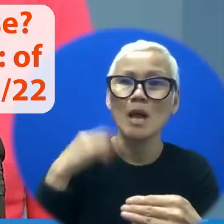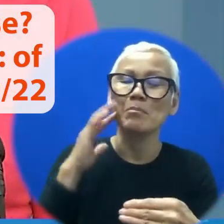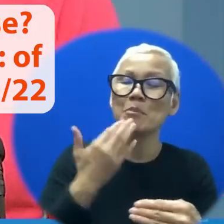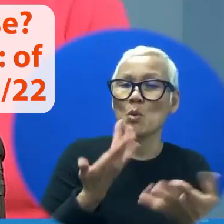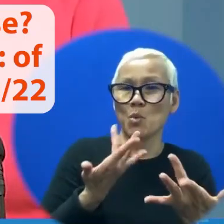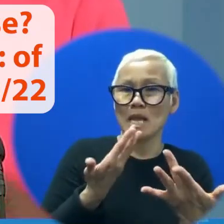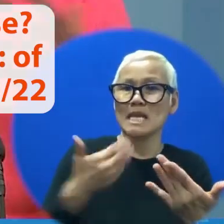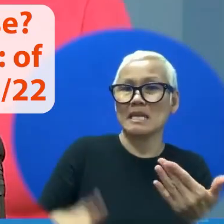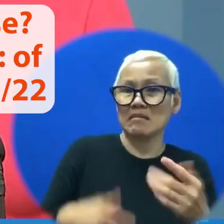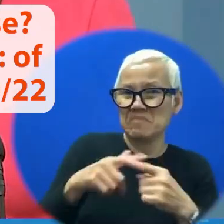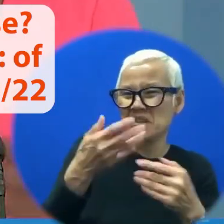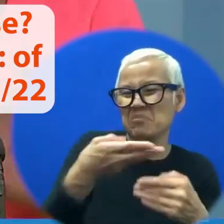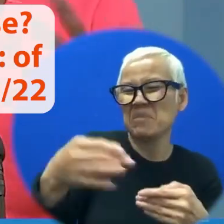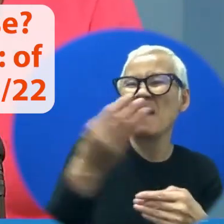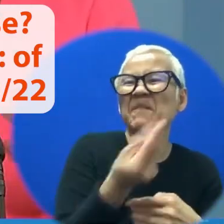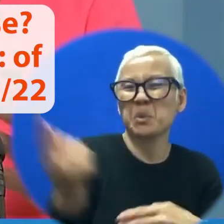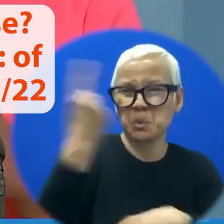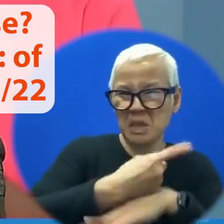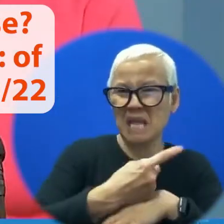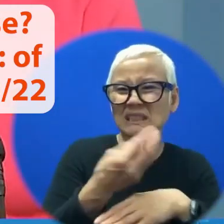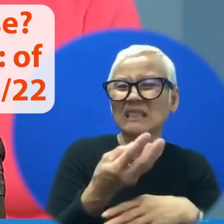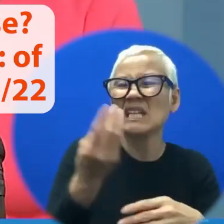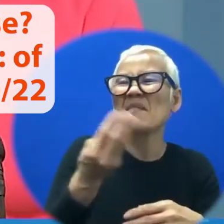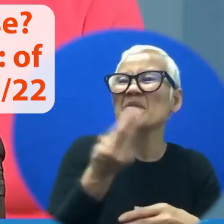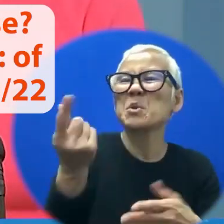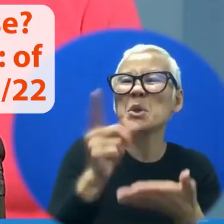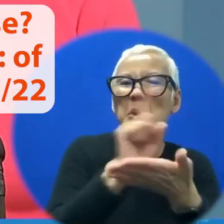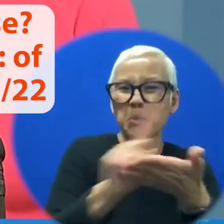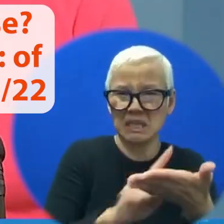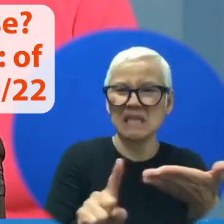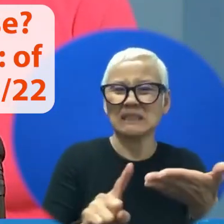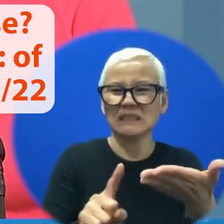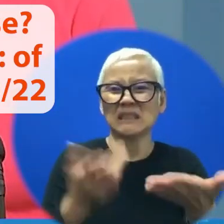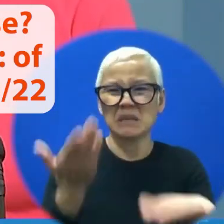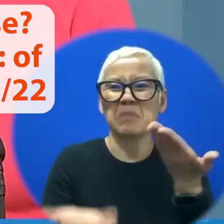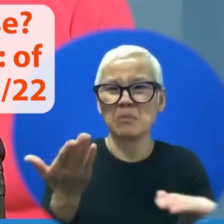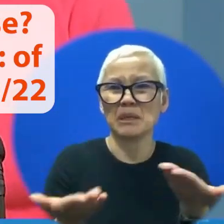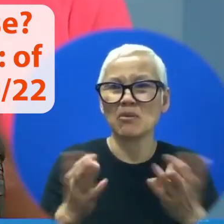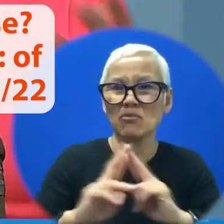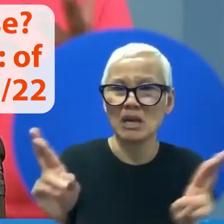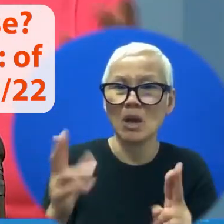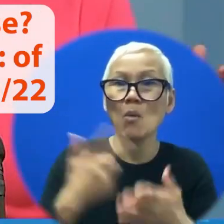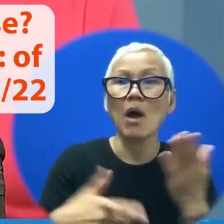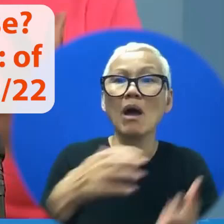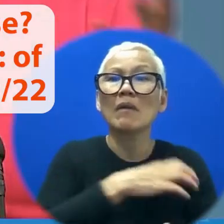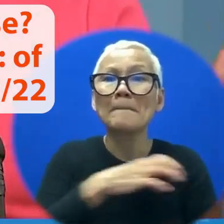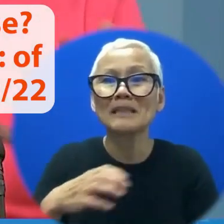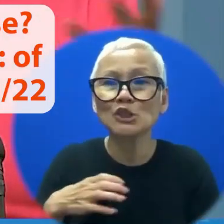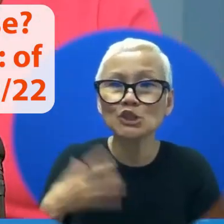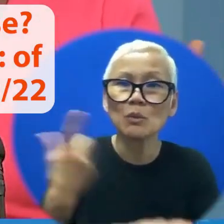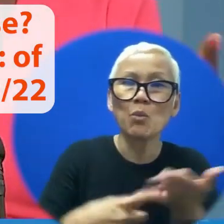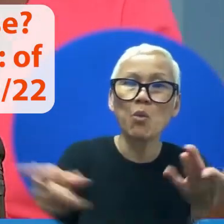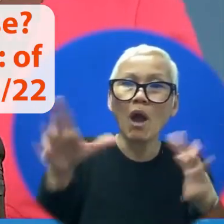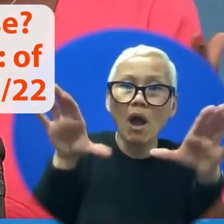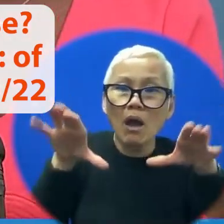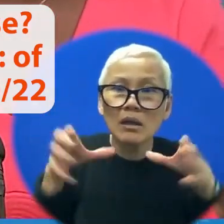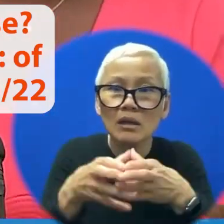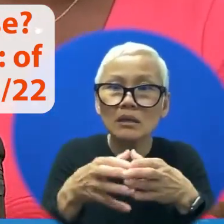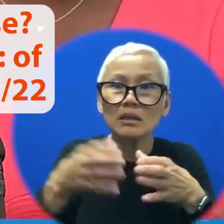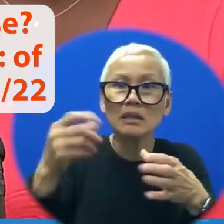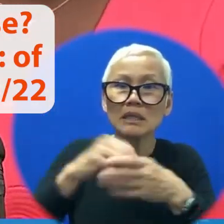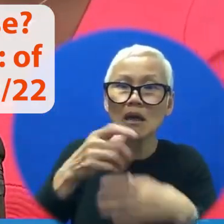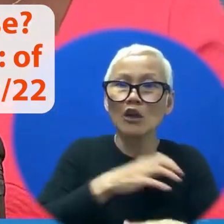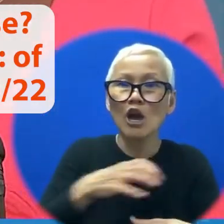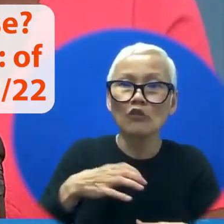better sense, hopefully, in the next couple of days, if not the next couple of weeks, of what the Congress, the complexion of the Congress is going to look